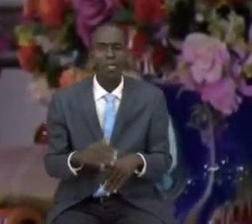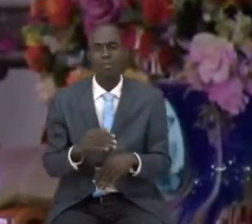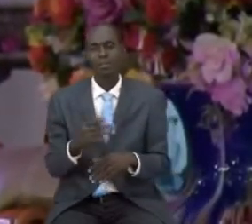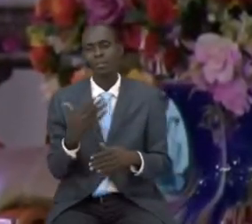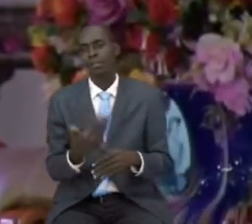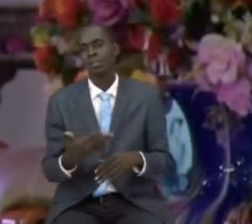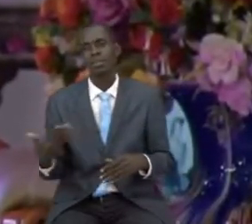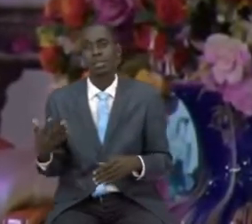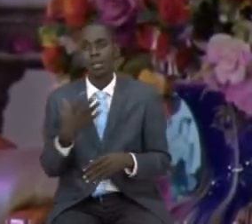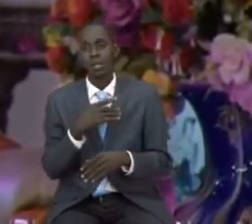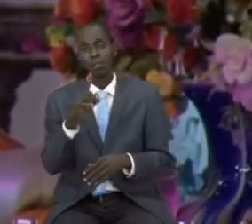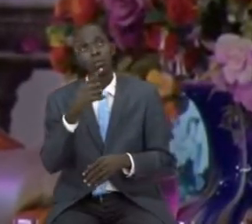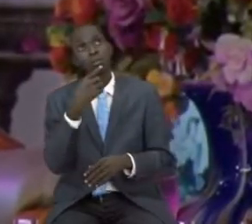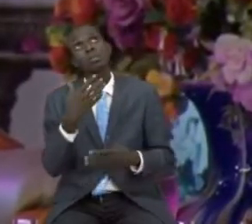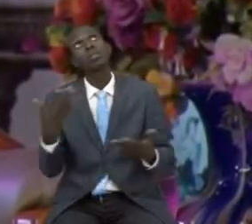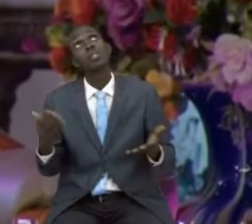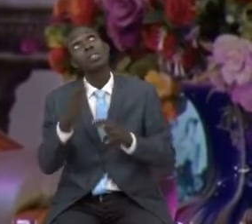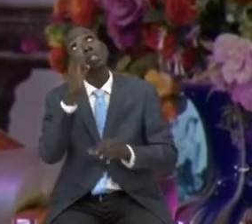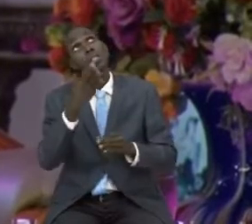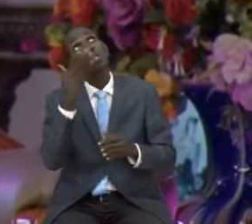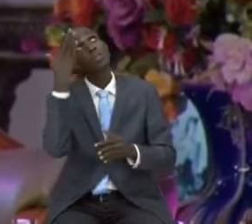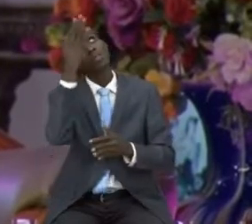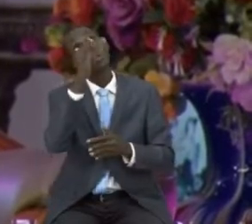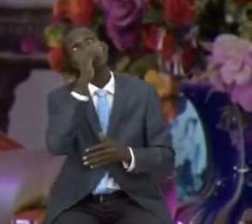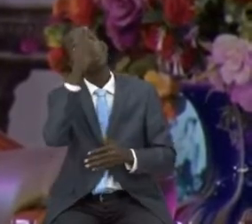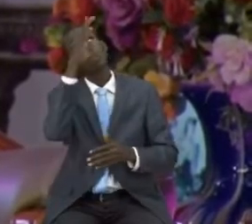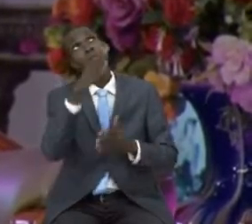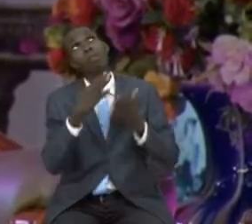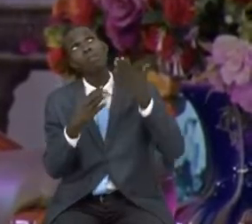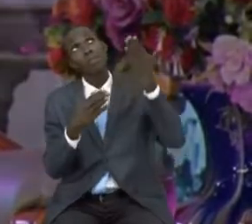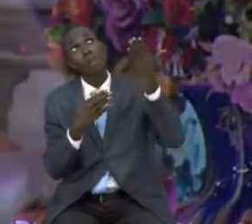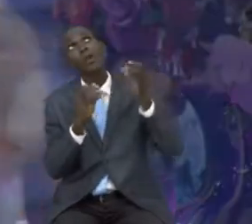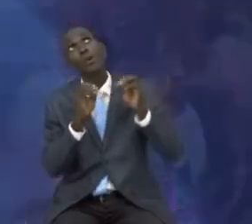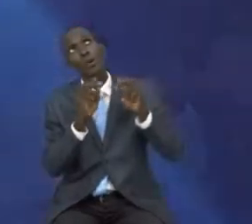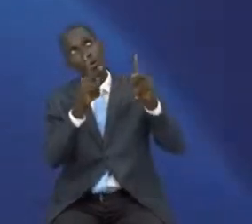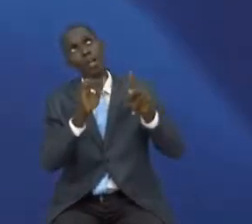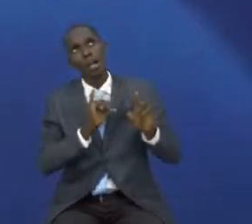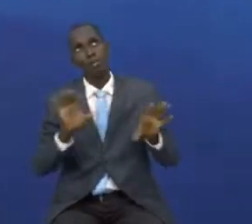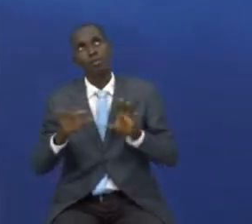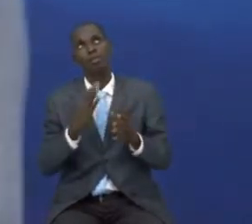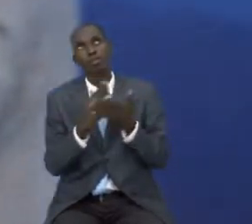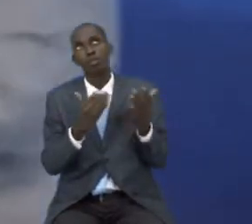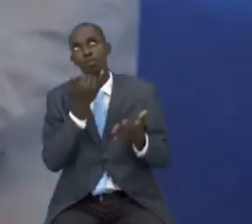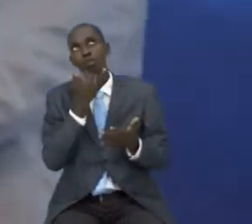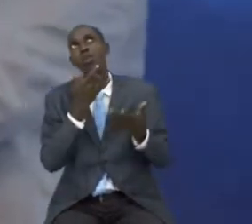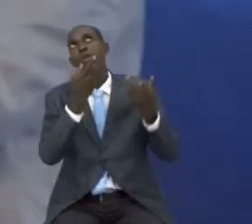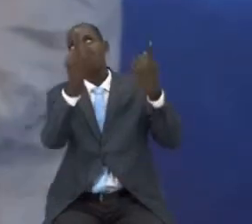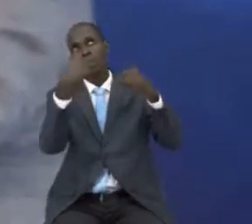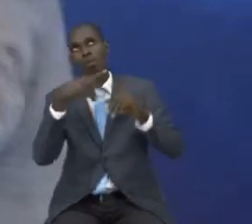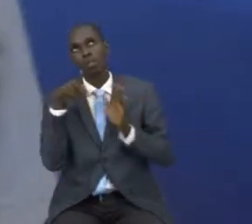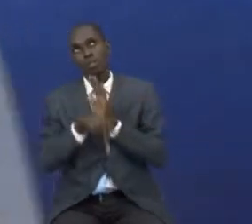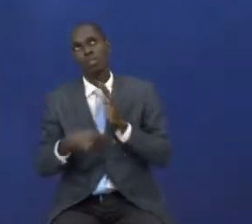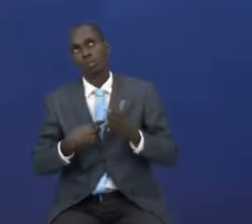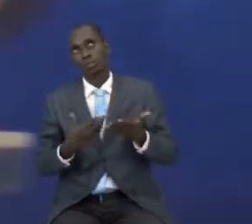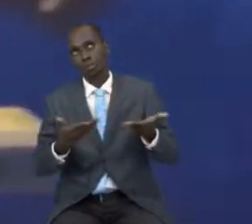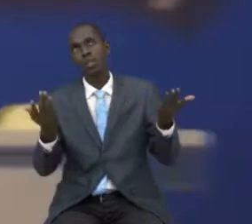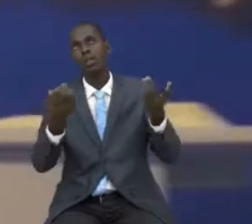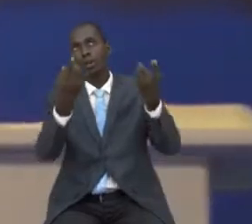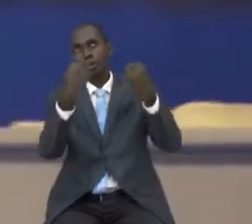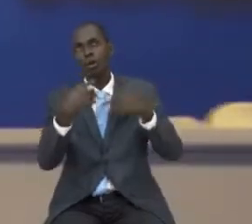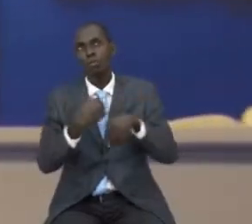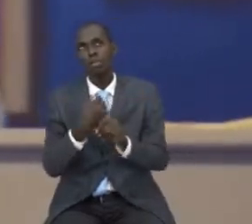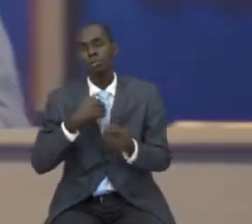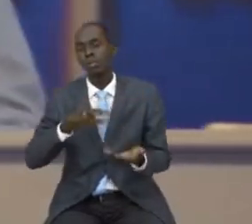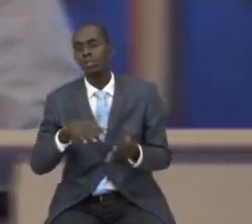thing? And you say, if there is God there, okay, I've done that now. Let God strike me and make me